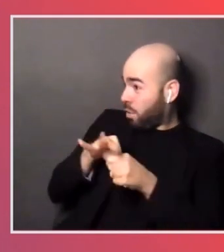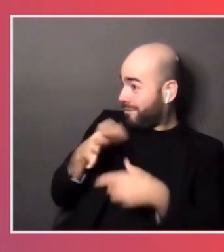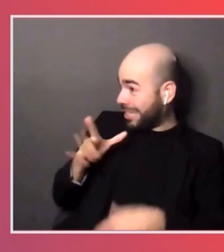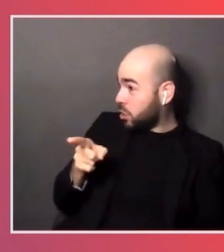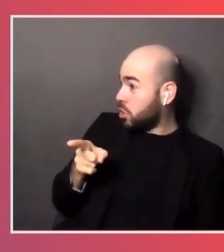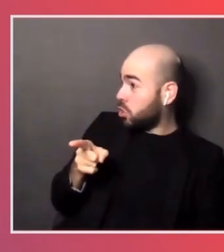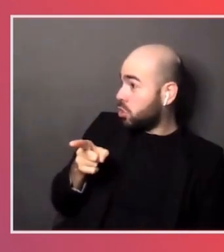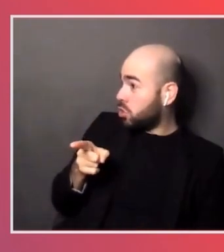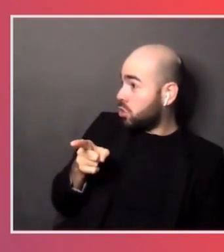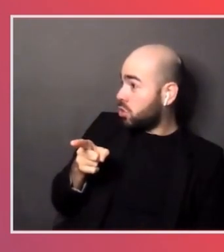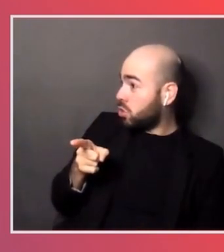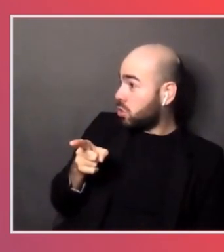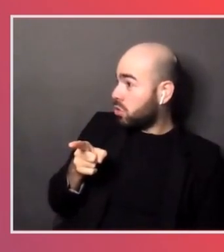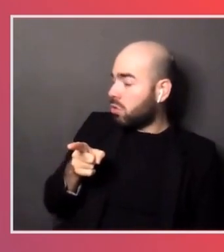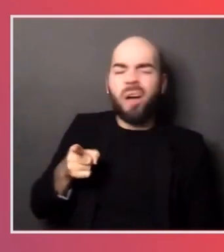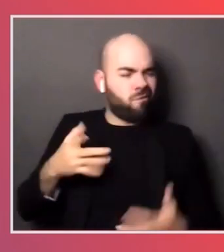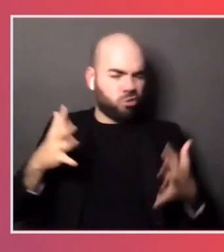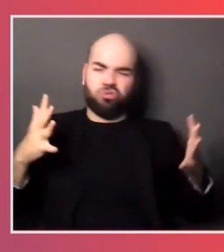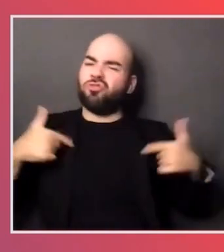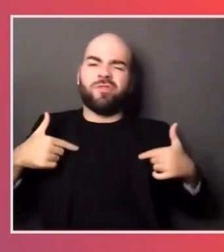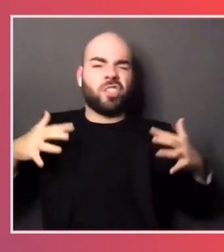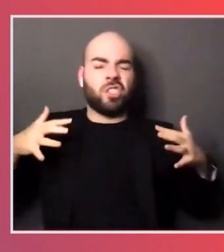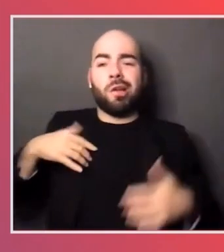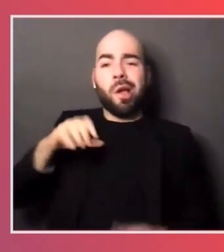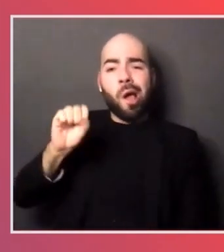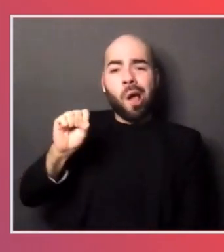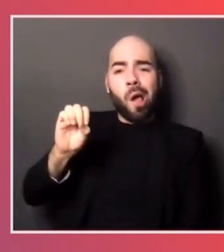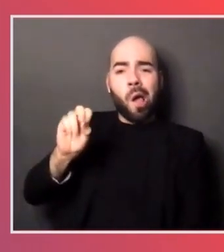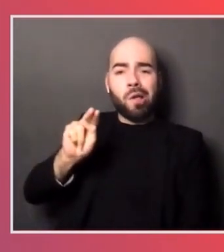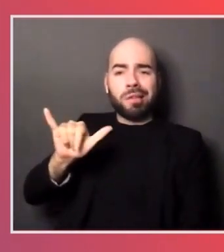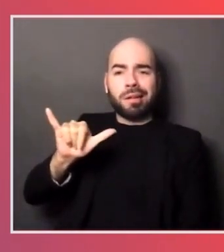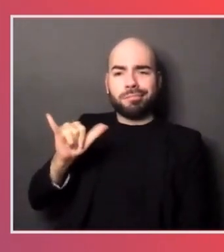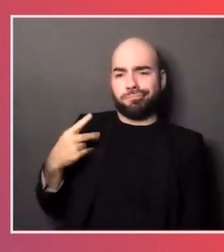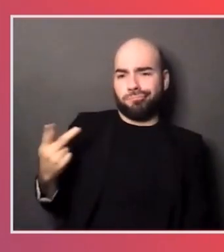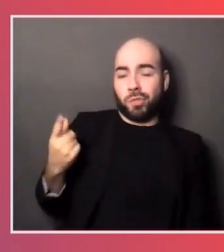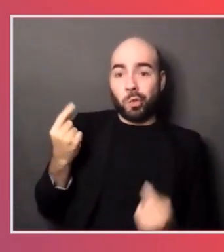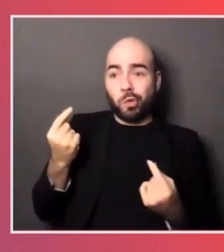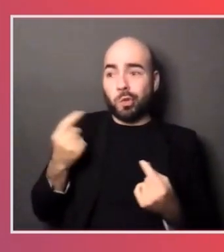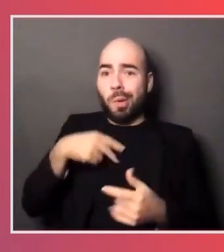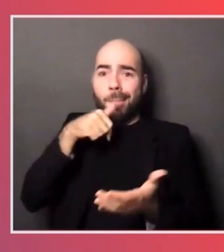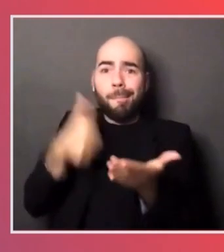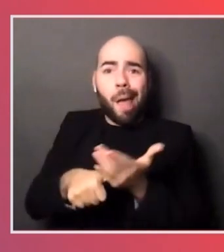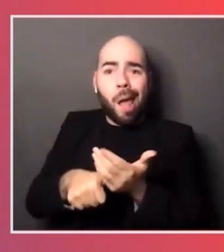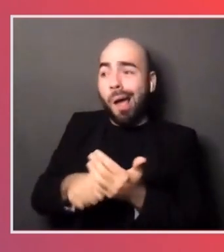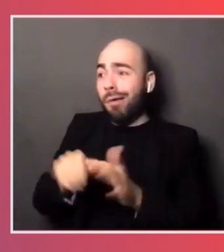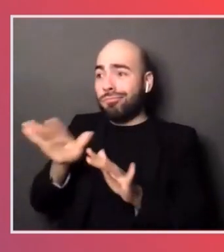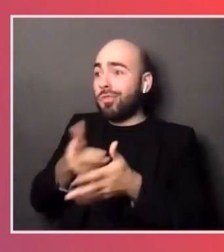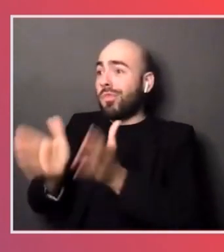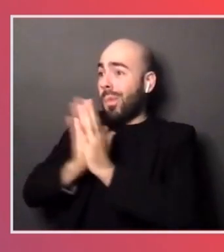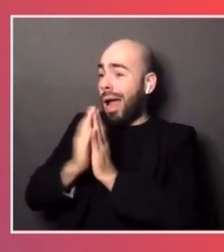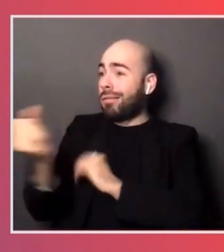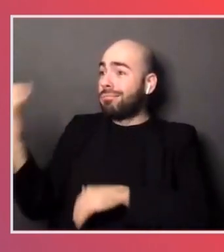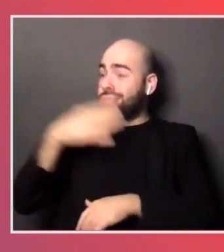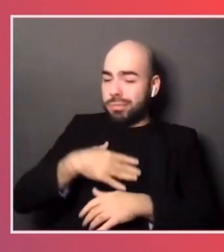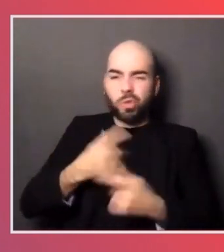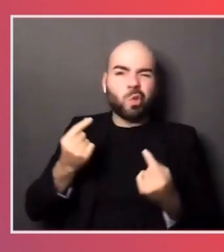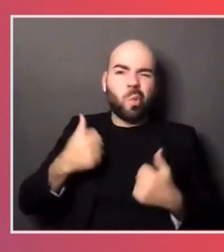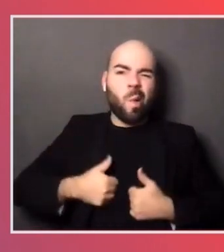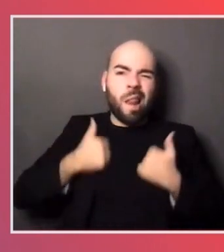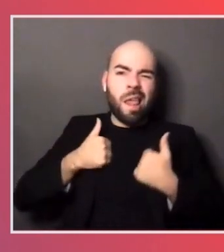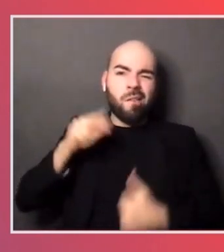I, we got our absentee ballots because we're our place is in the city, so we're up here now. But we got our absentee